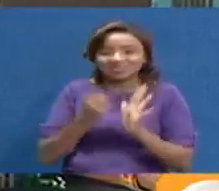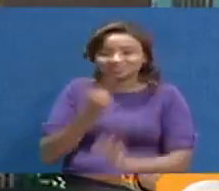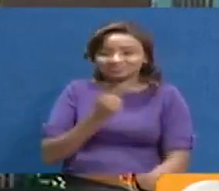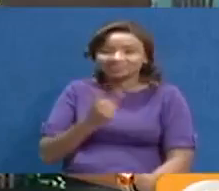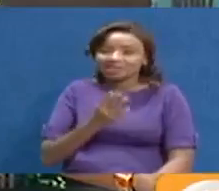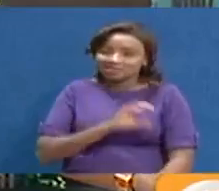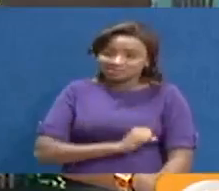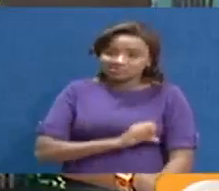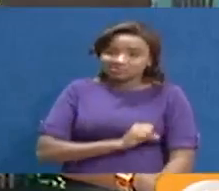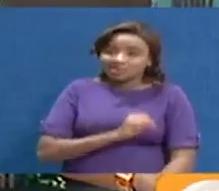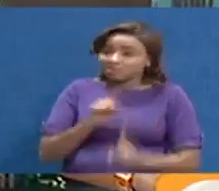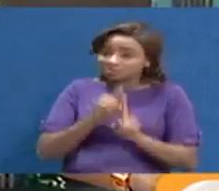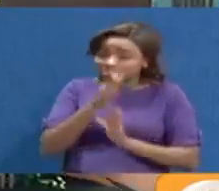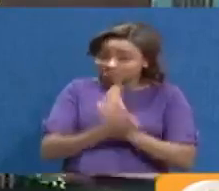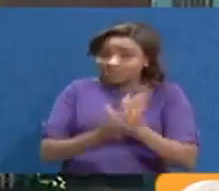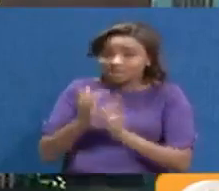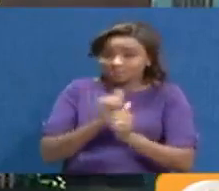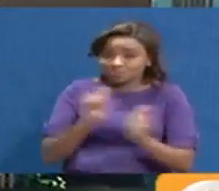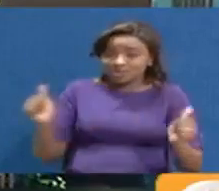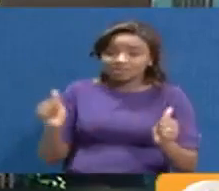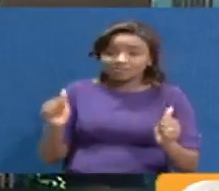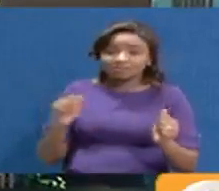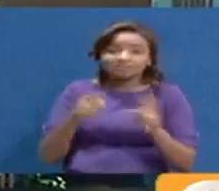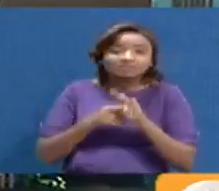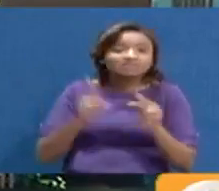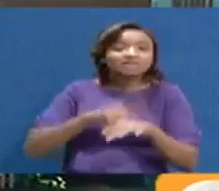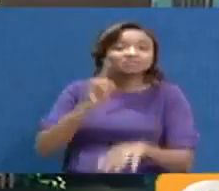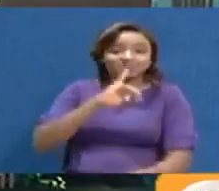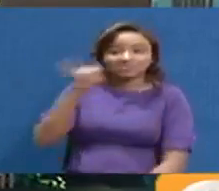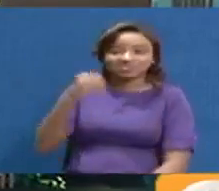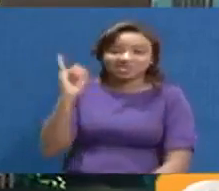yourself for that and plan accordingly during this festive season with your spending.